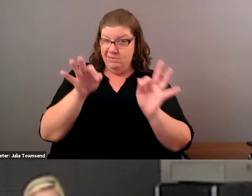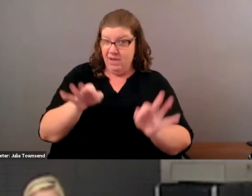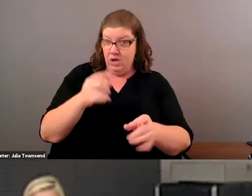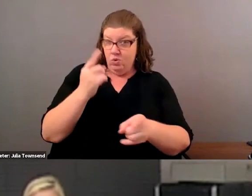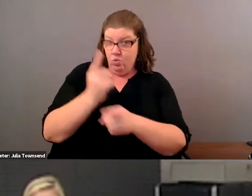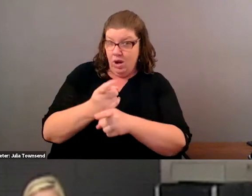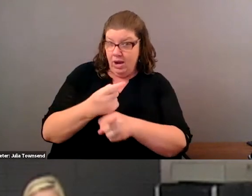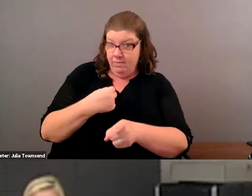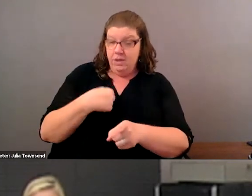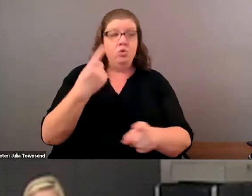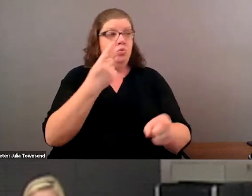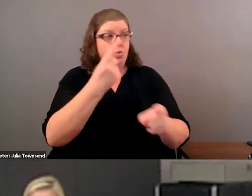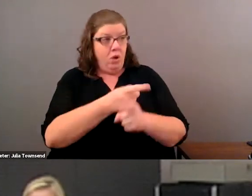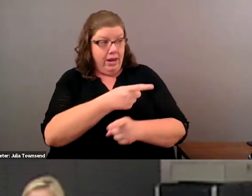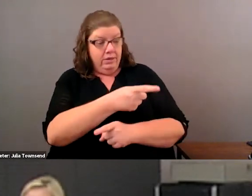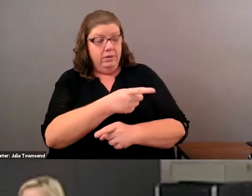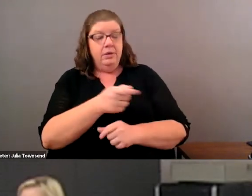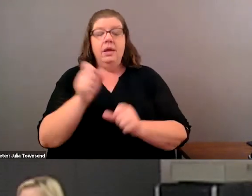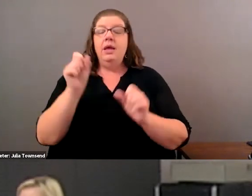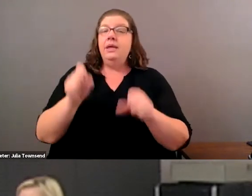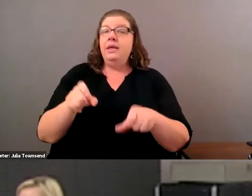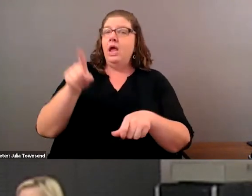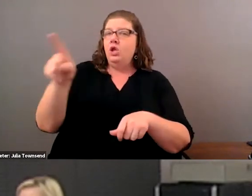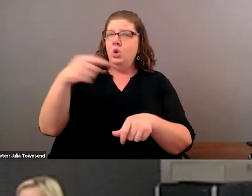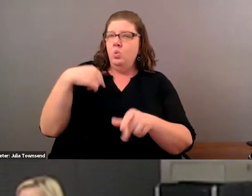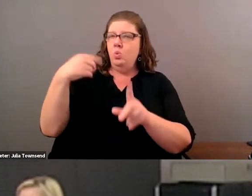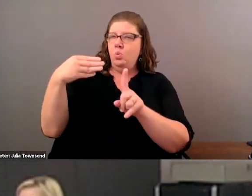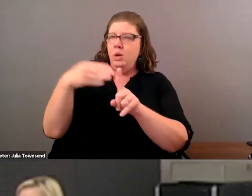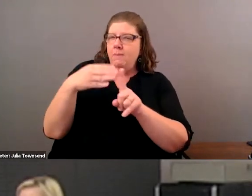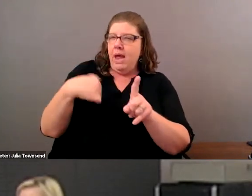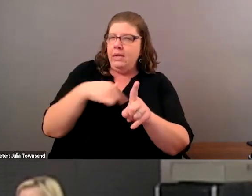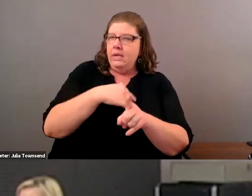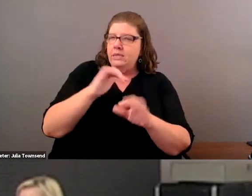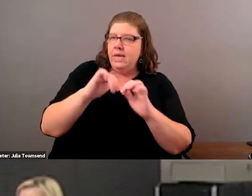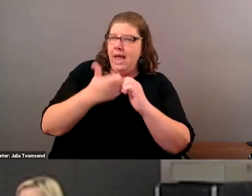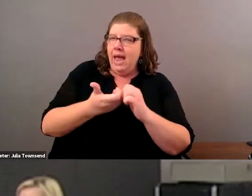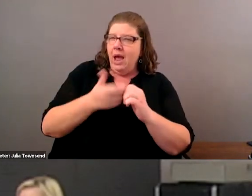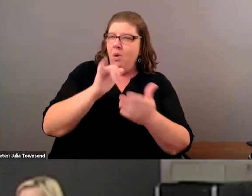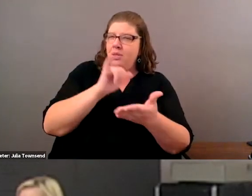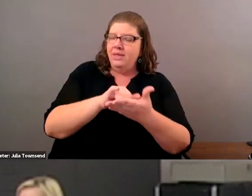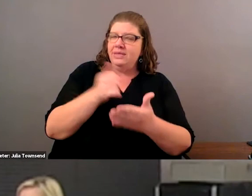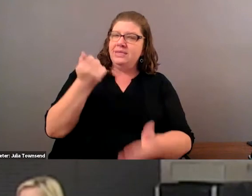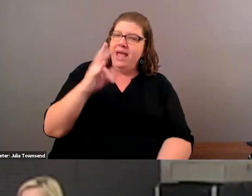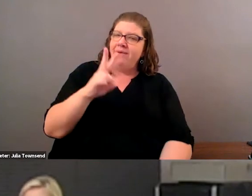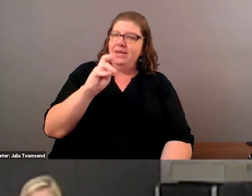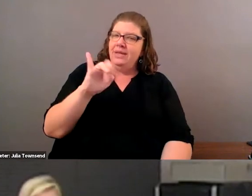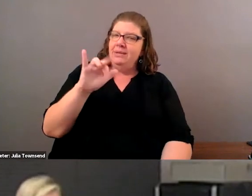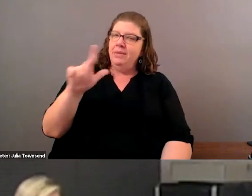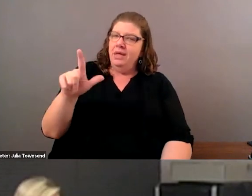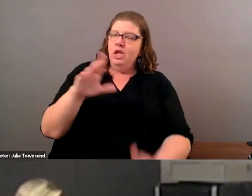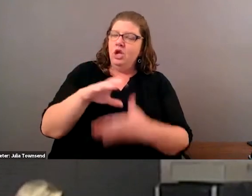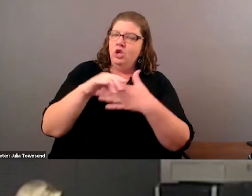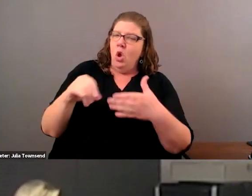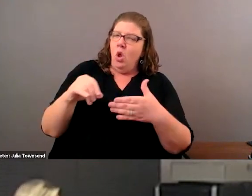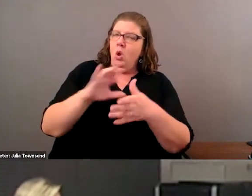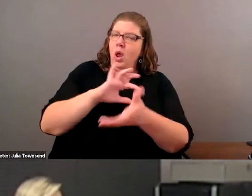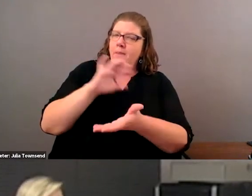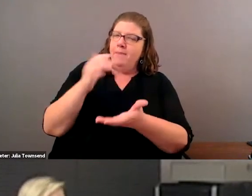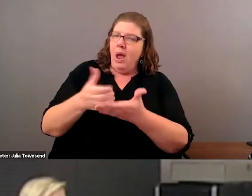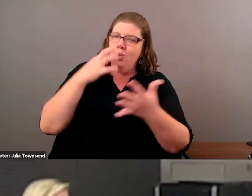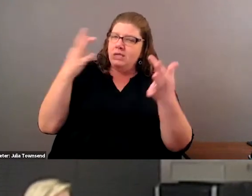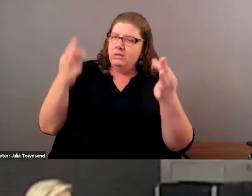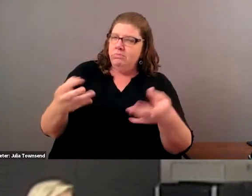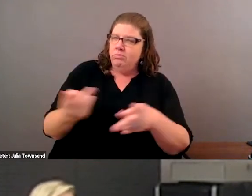correct? That's correct. And could you please remind us how this $17 million was determined?